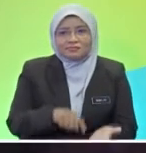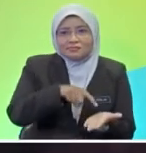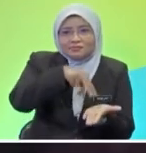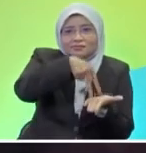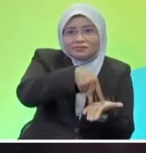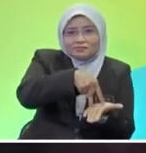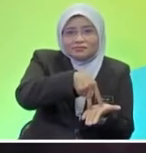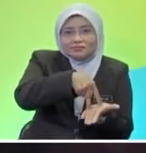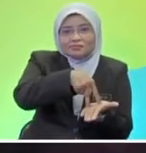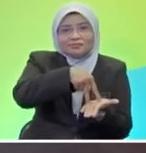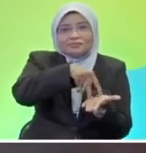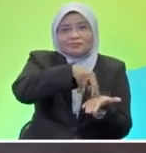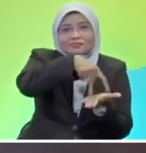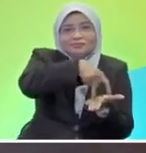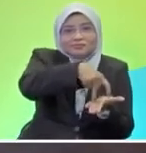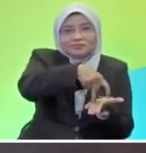Mm-hmm.